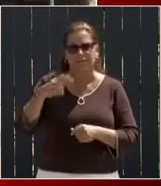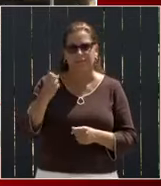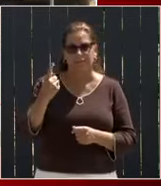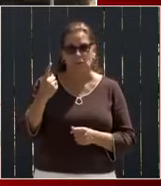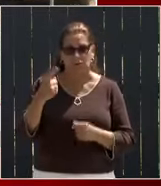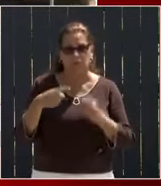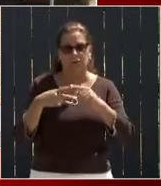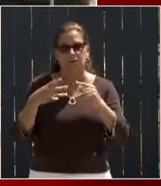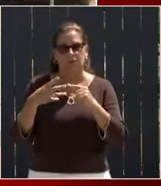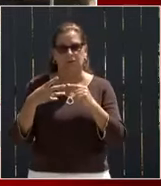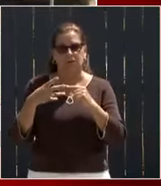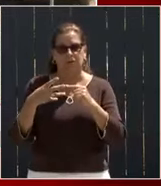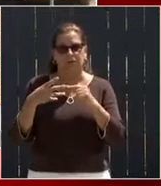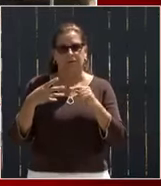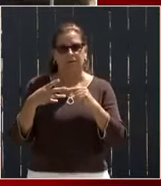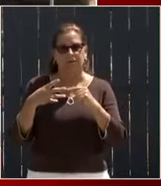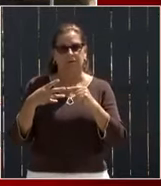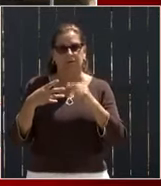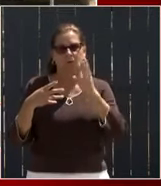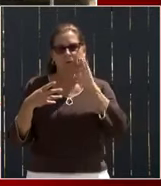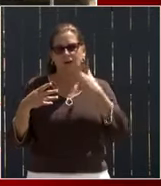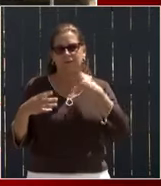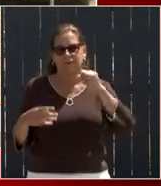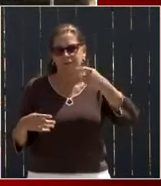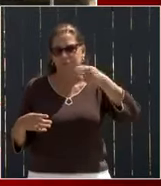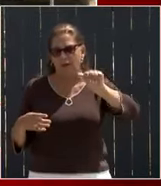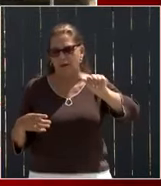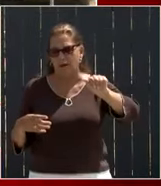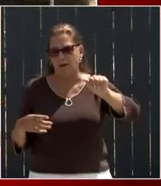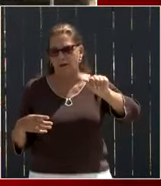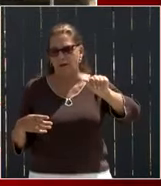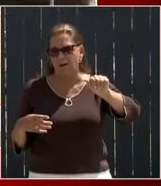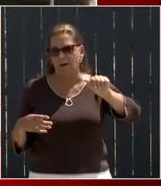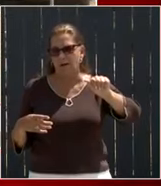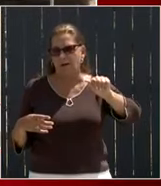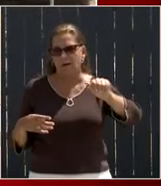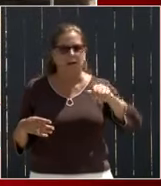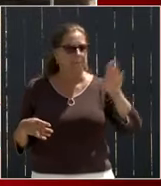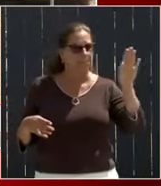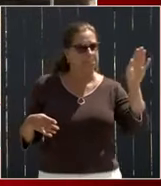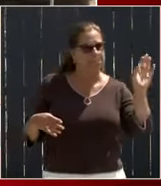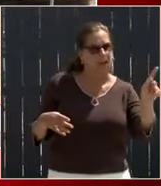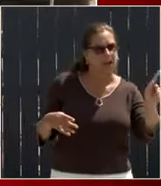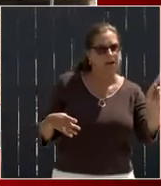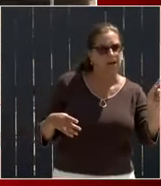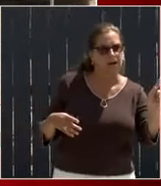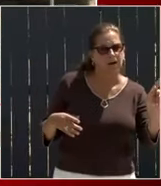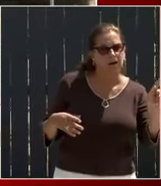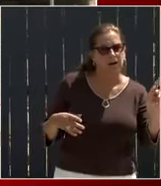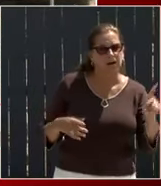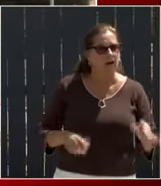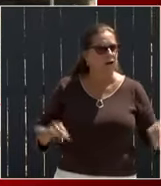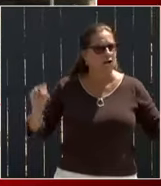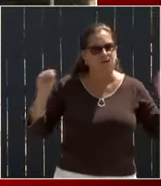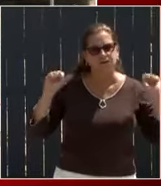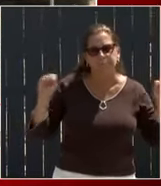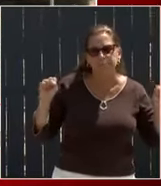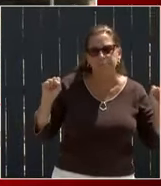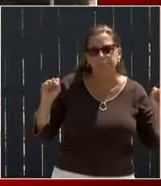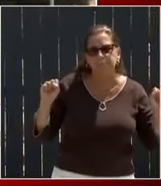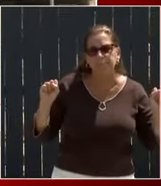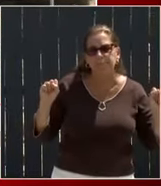and Spa, Chase Bank, and Like the Barber, a neighborhood institution that has been serving families in Wards 7 and 8